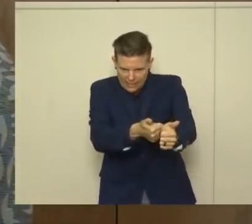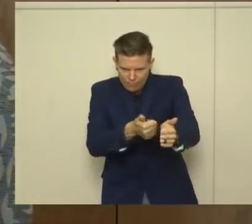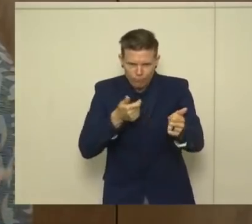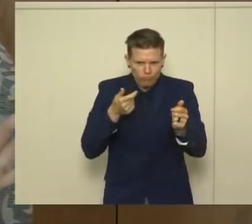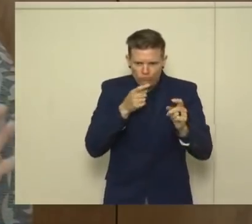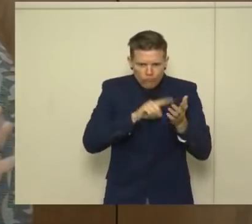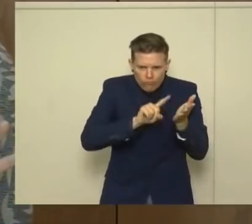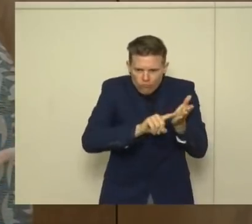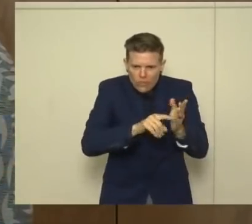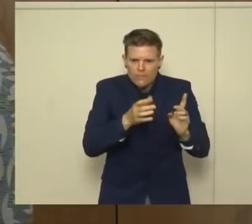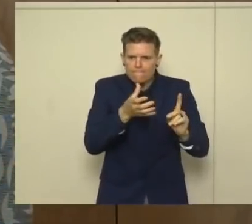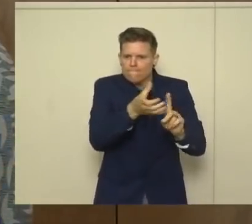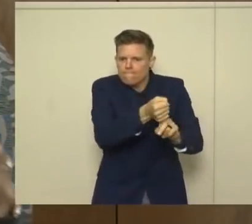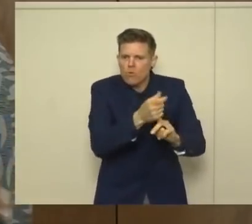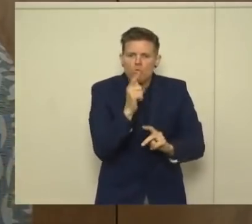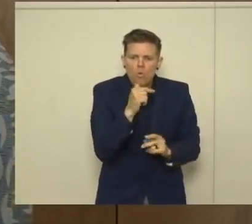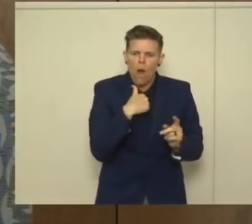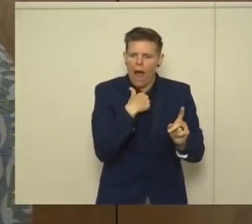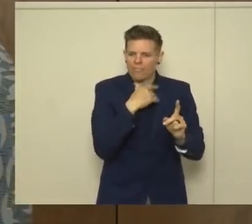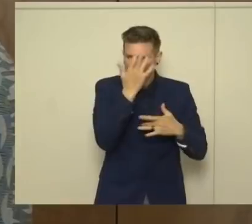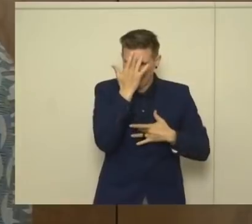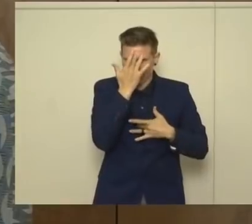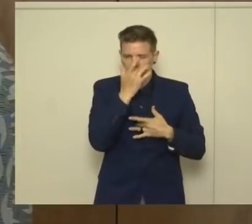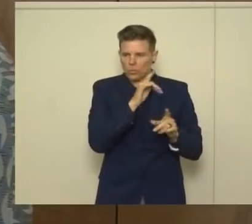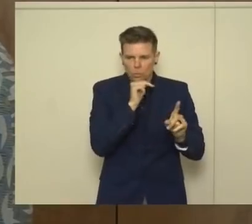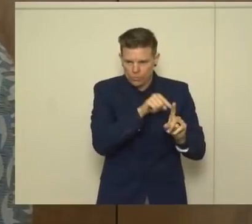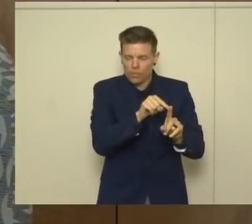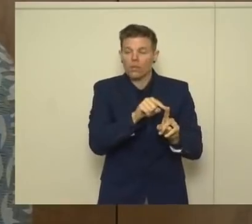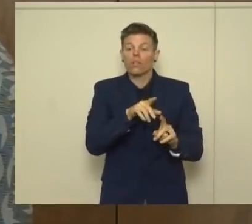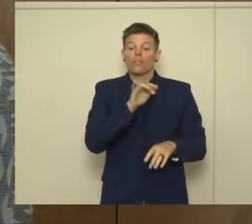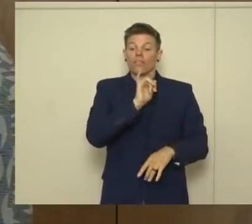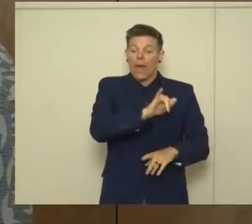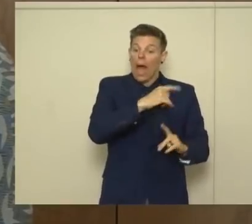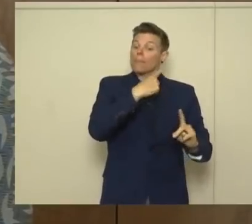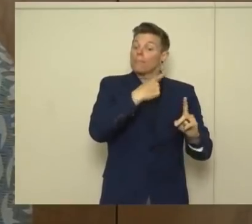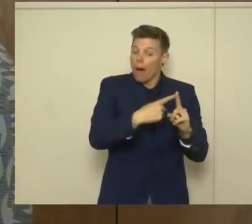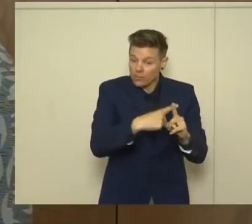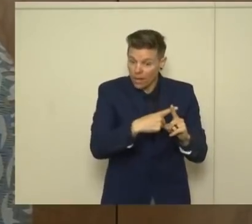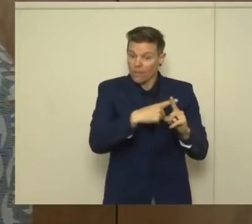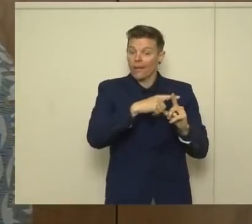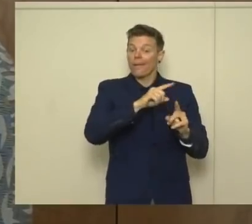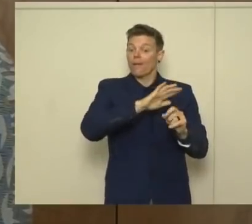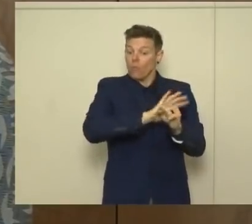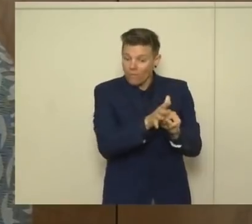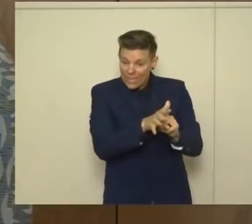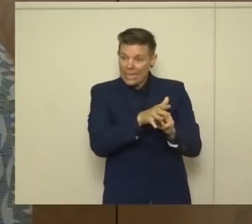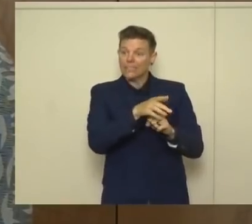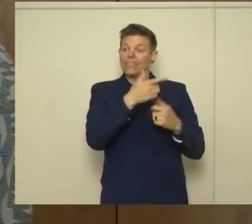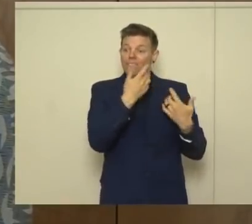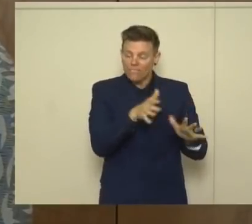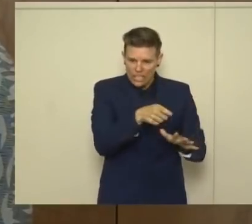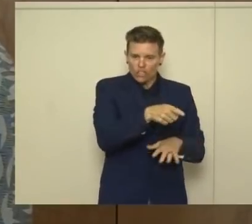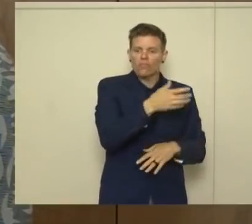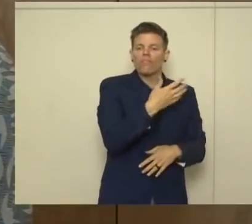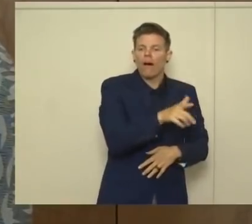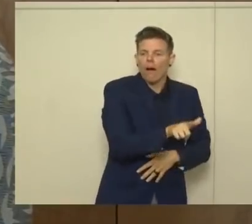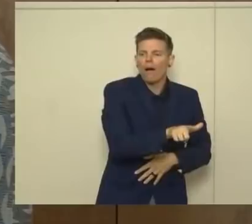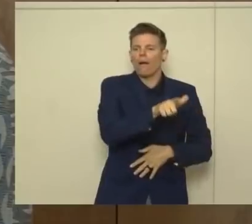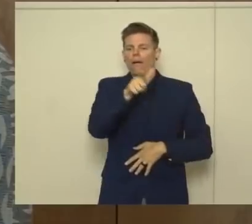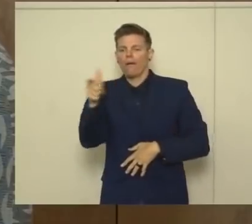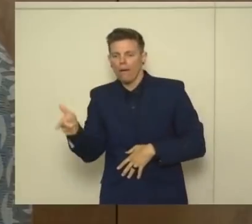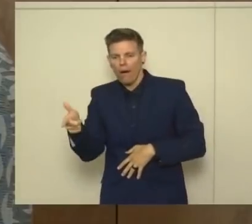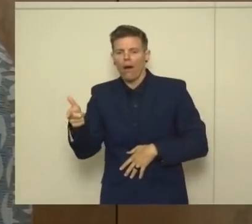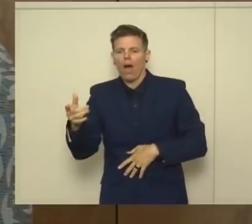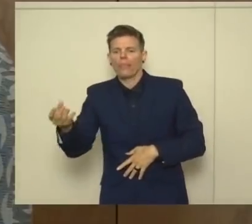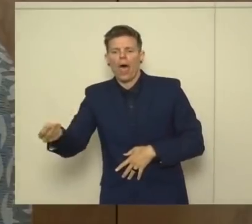gets put into another database. Those are finally merged. I would like to tell you, and I merged as a